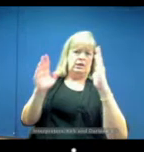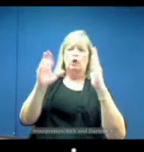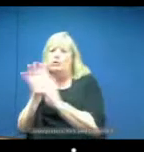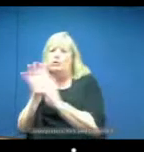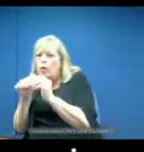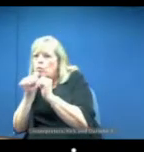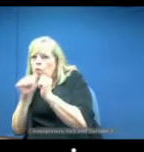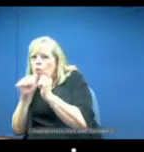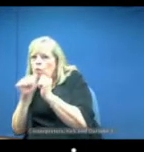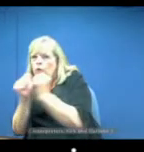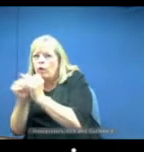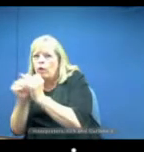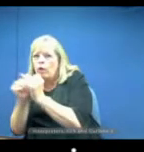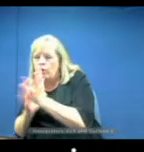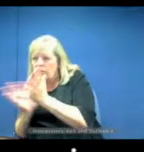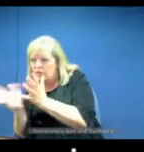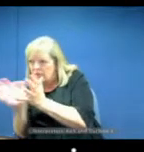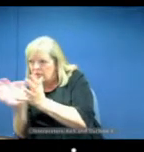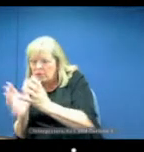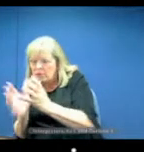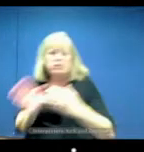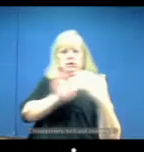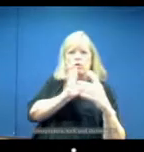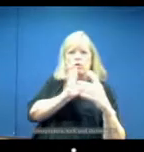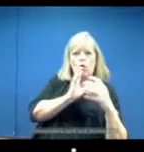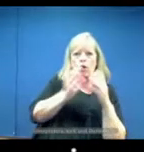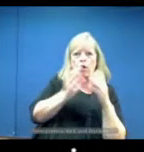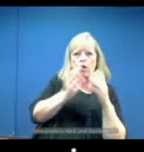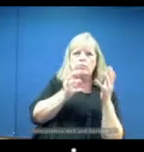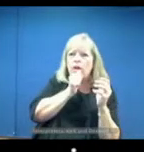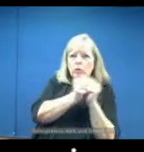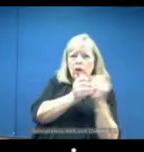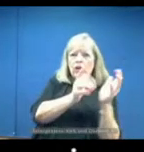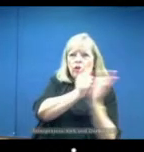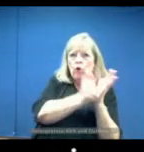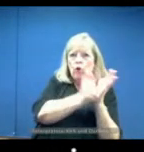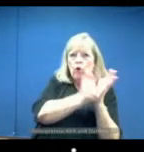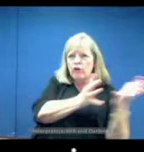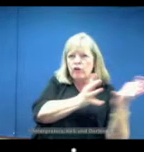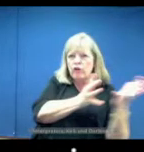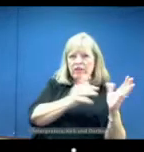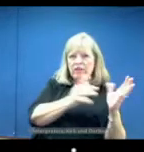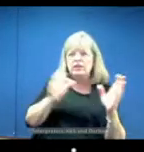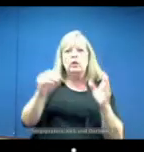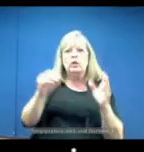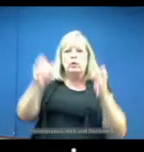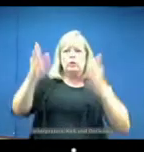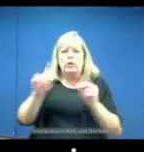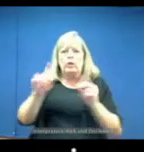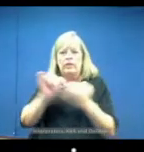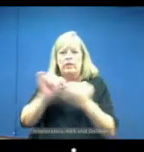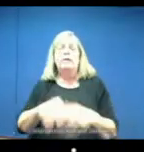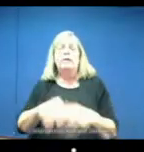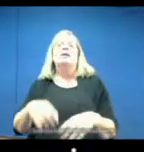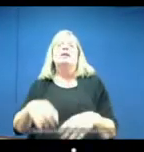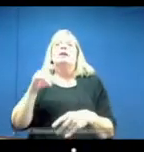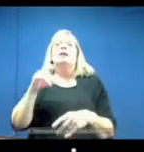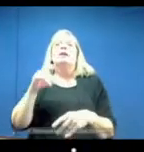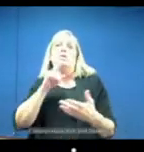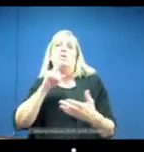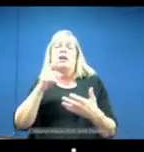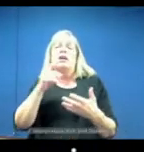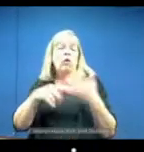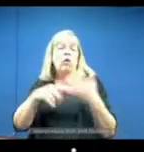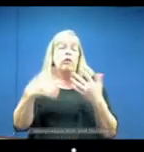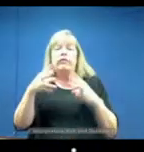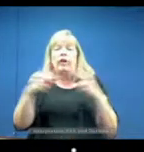there's an attorney present. Additionally, in high-profile cases or other cases, for example,